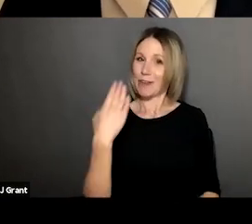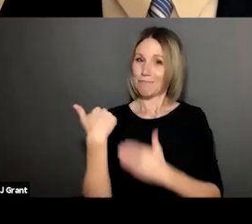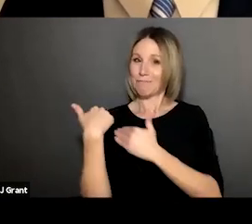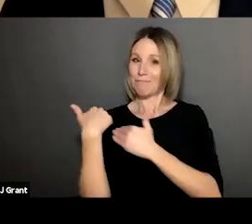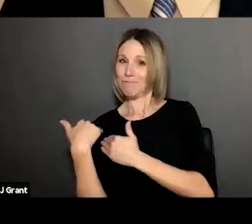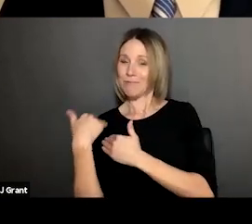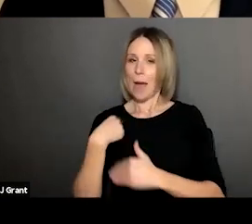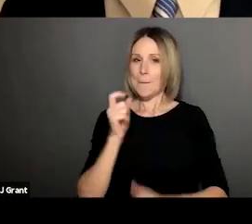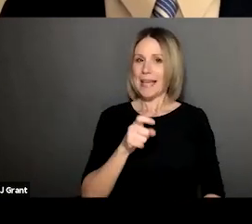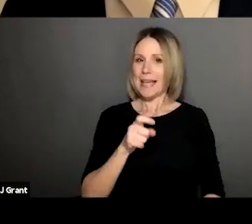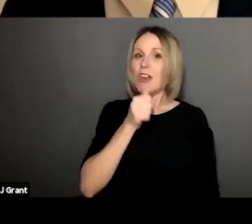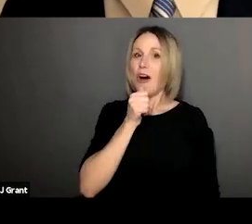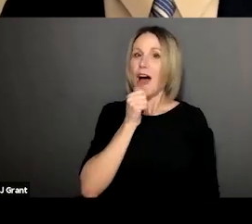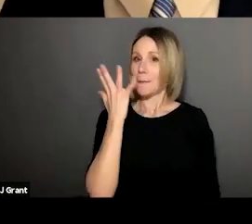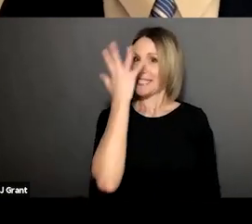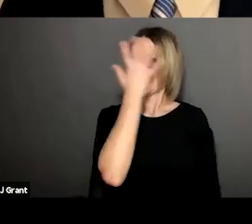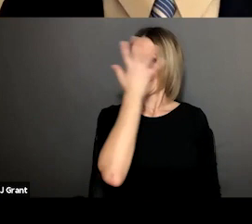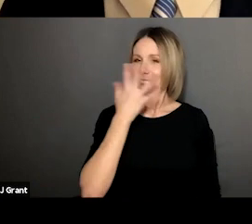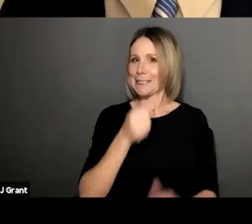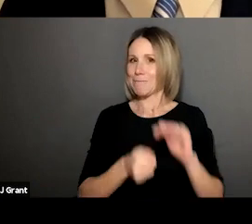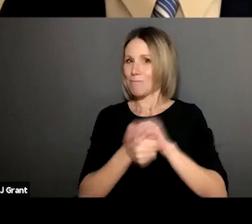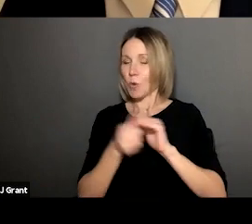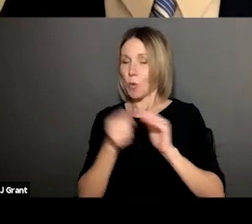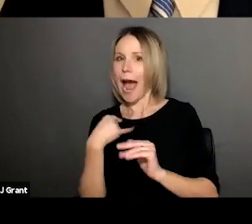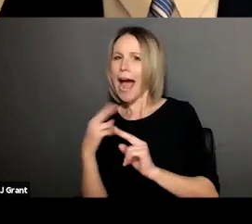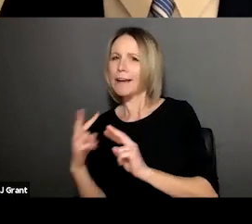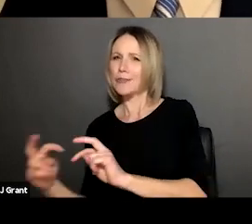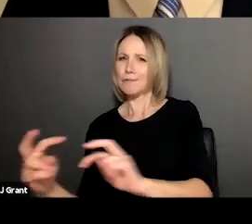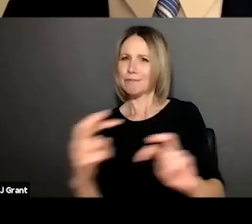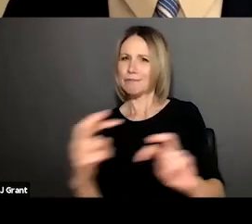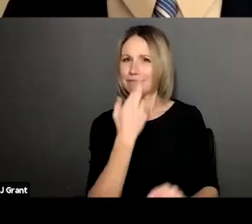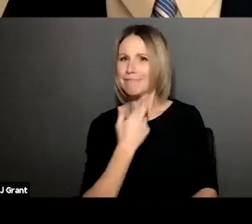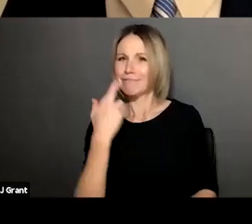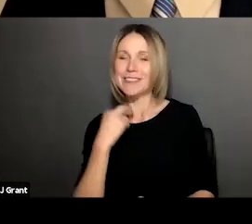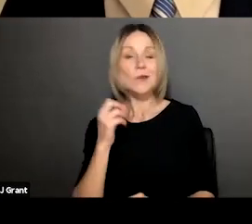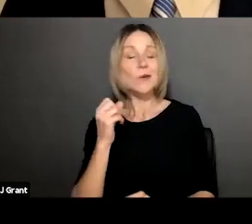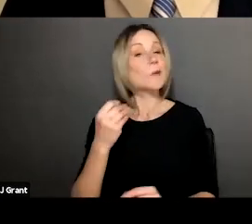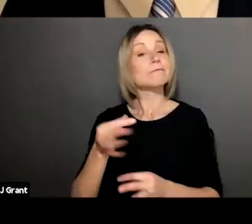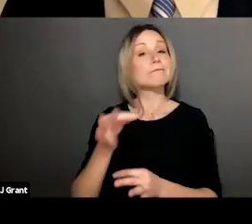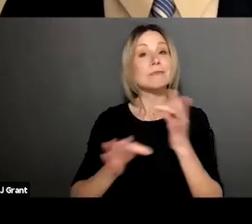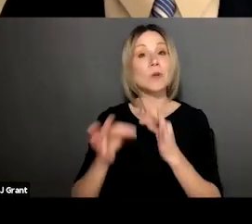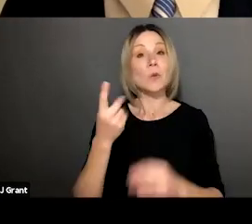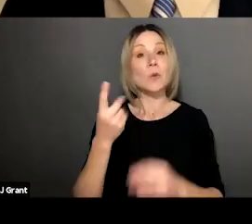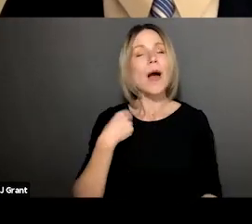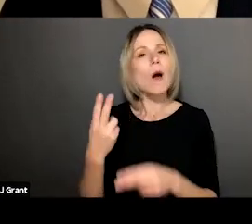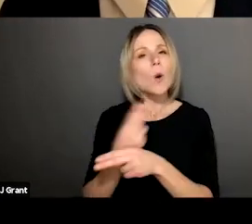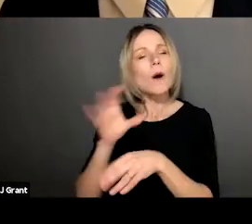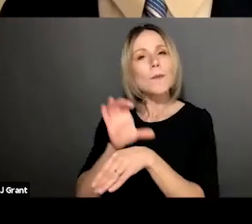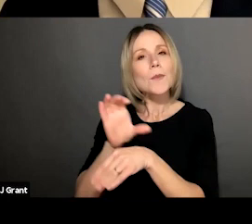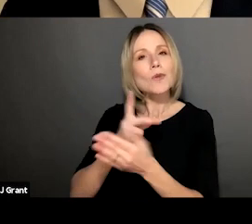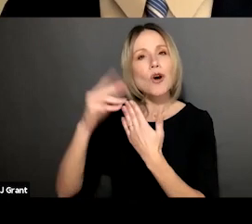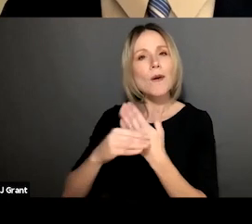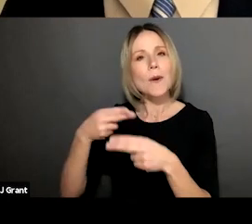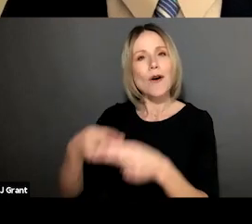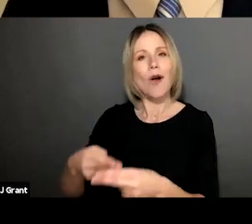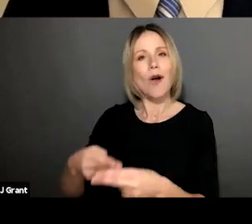ours. So I get to come to you through the magic of a computer program called FaceRig. And